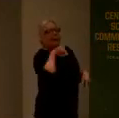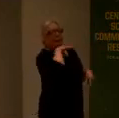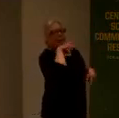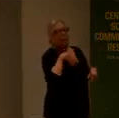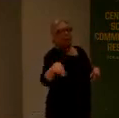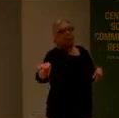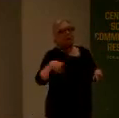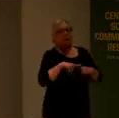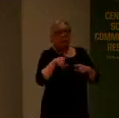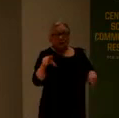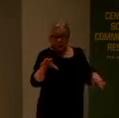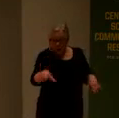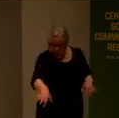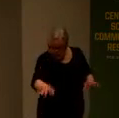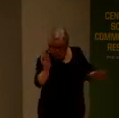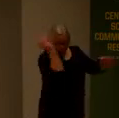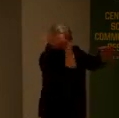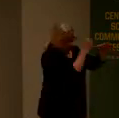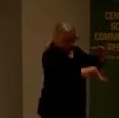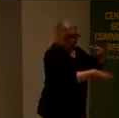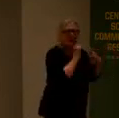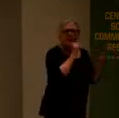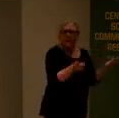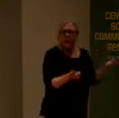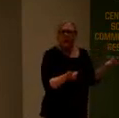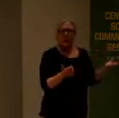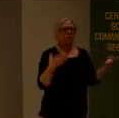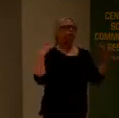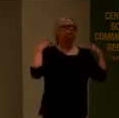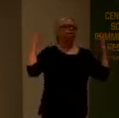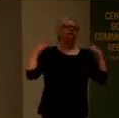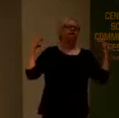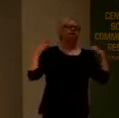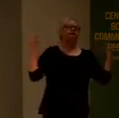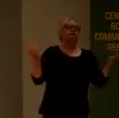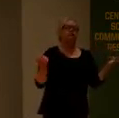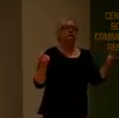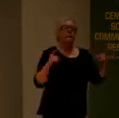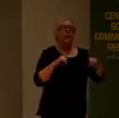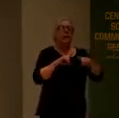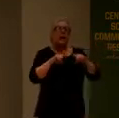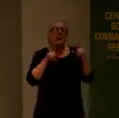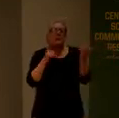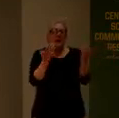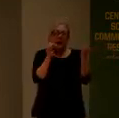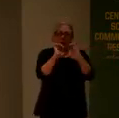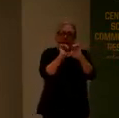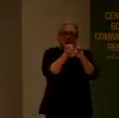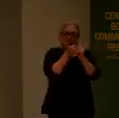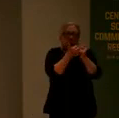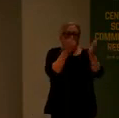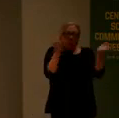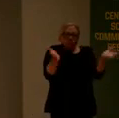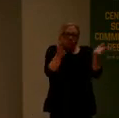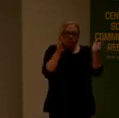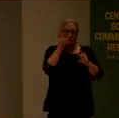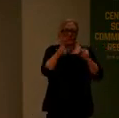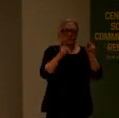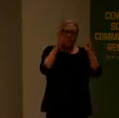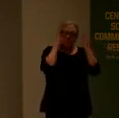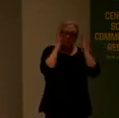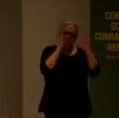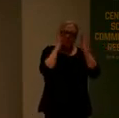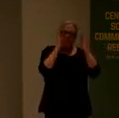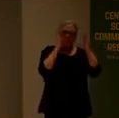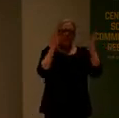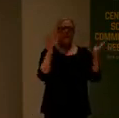mean, something they thought is not their responsibility. But how could make people pay attention to see that everybody is